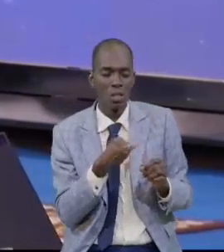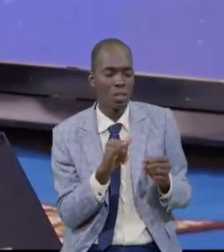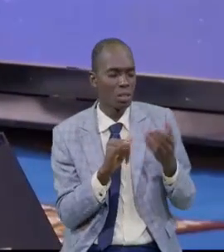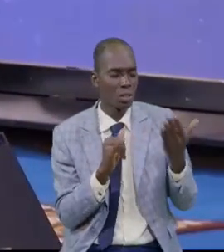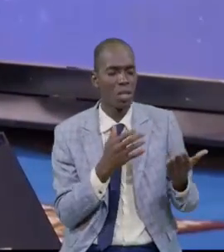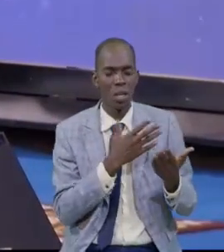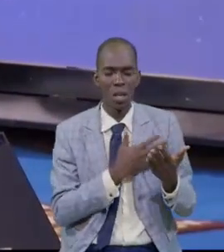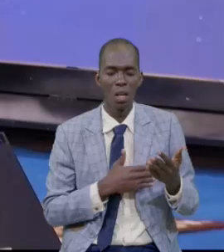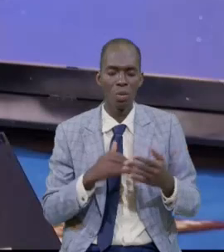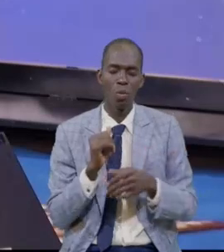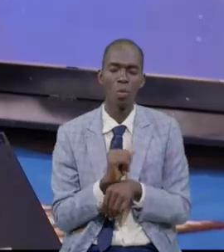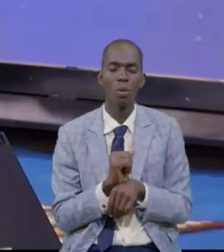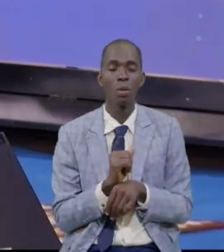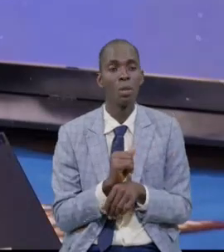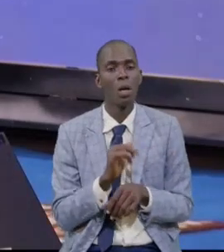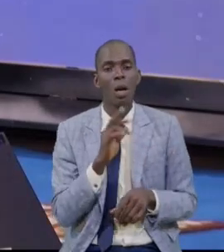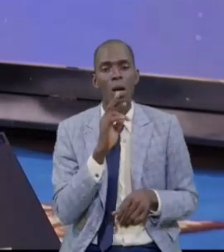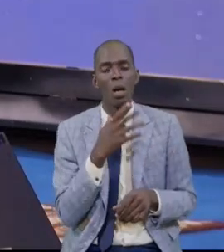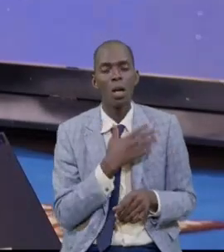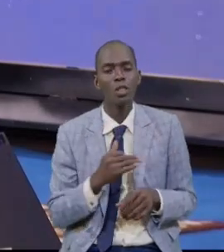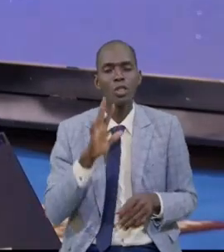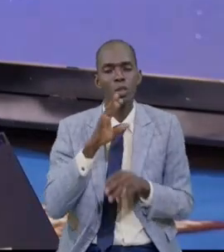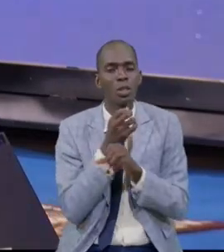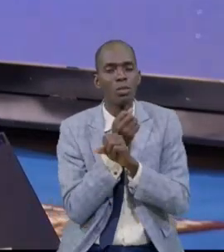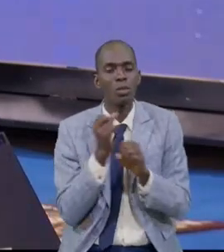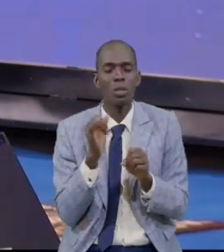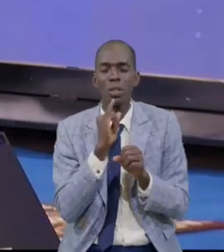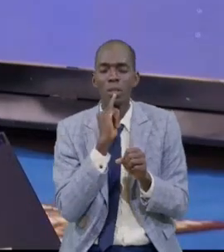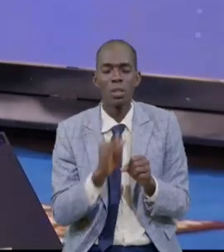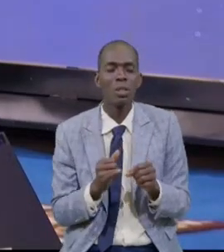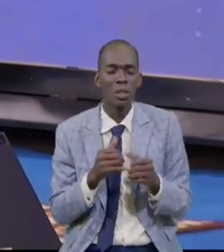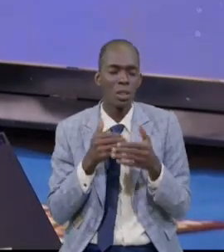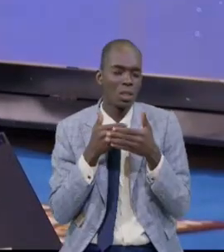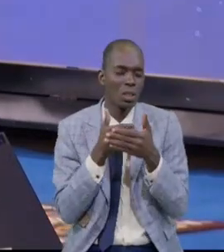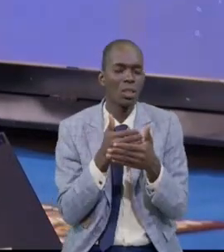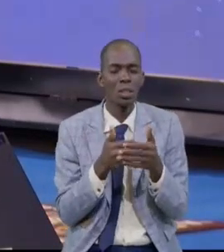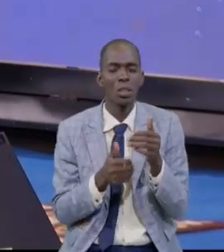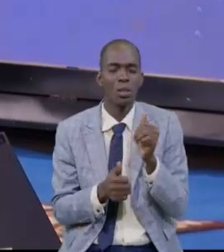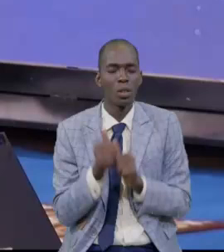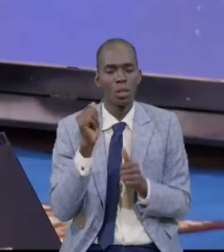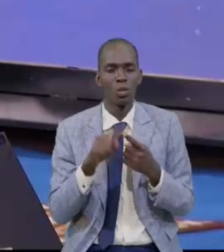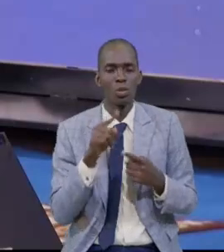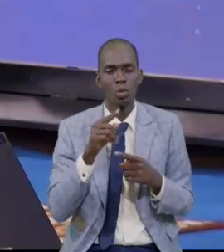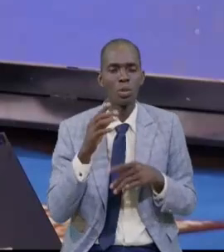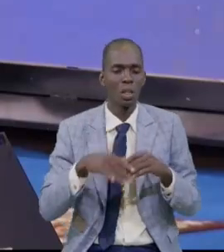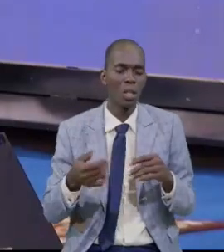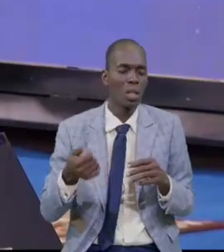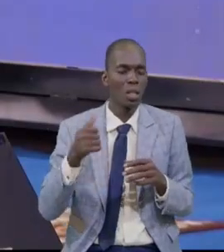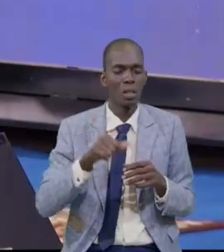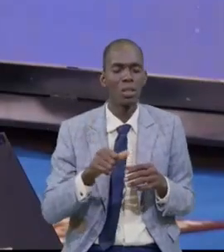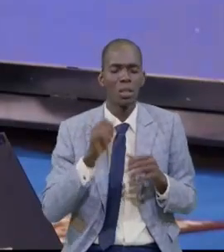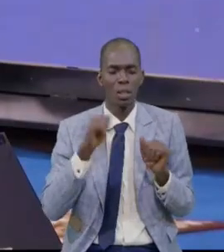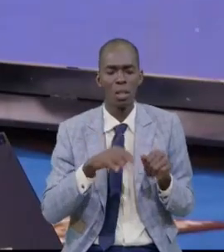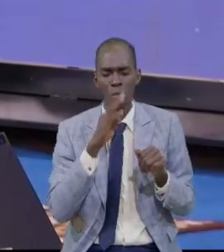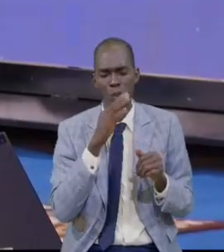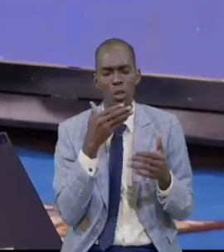is nearer to you than any enemy can be close to you. Your salvation is there, closer